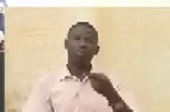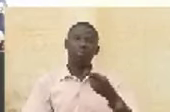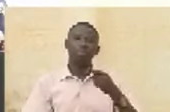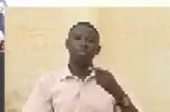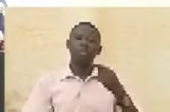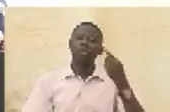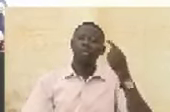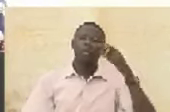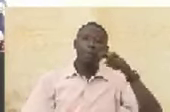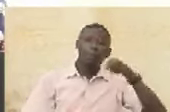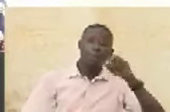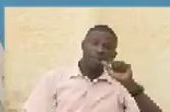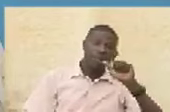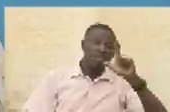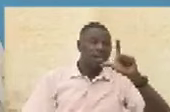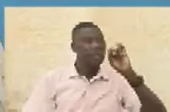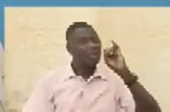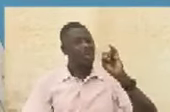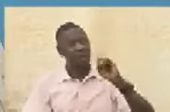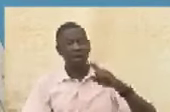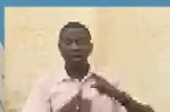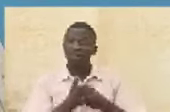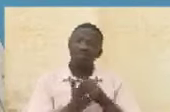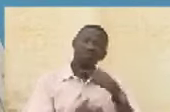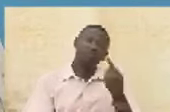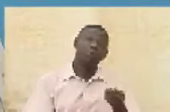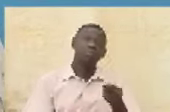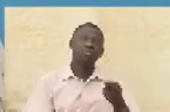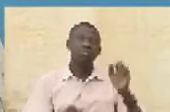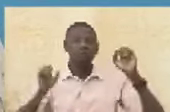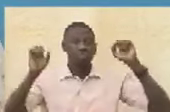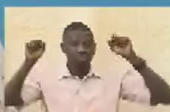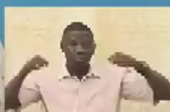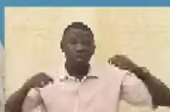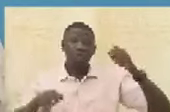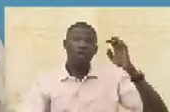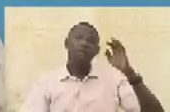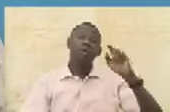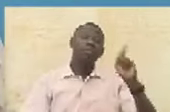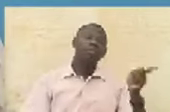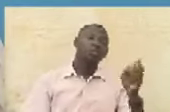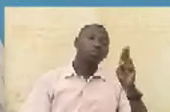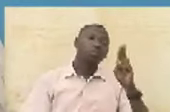ko nyindin girado Futa ko ni Malianol belbe maberi nyokan jeba. Ha, yes.